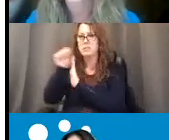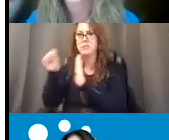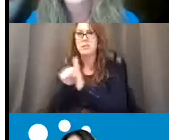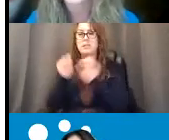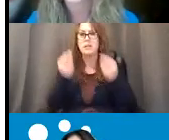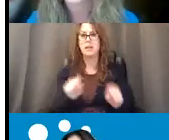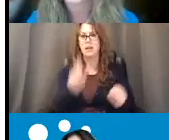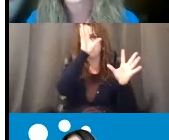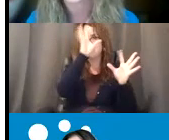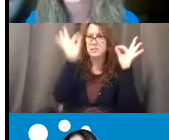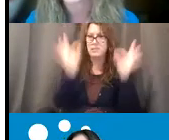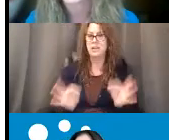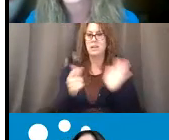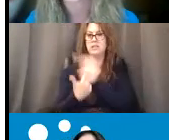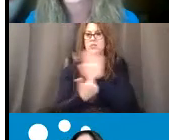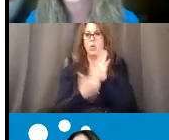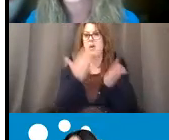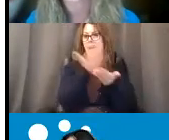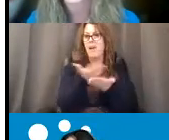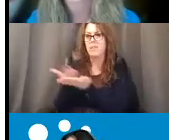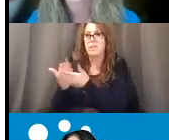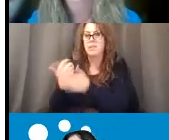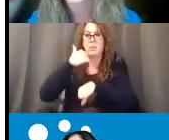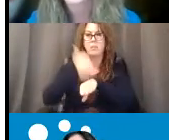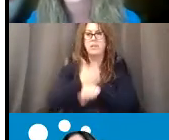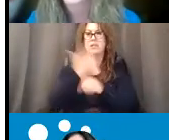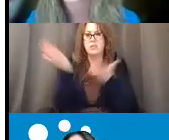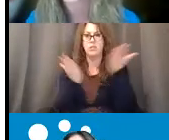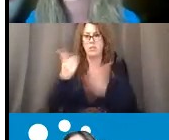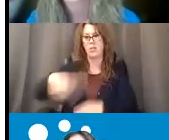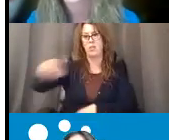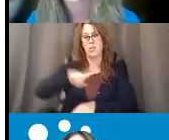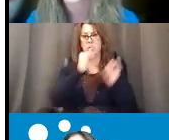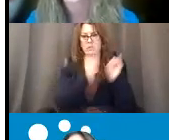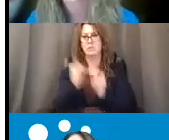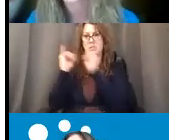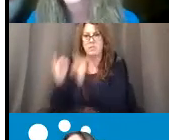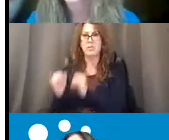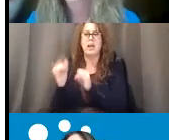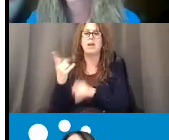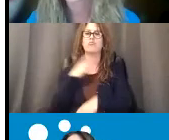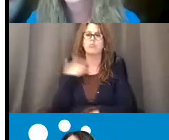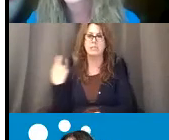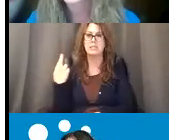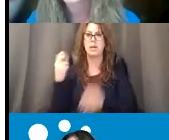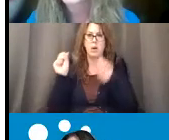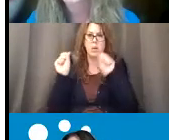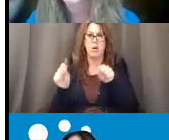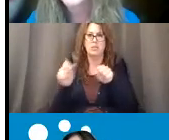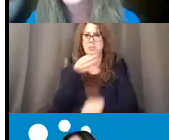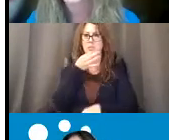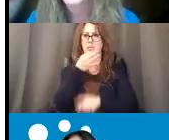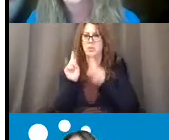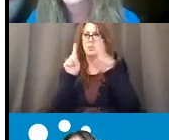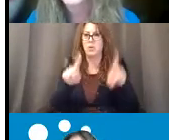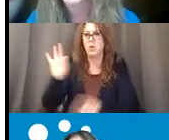to deliver evidence-based services to individuals that are at imminent risk of entering into foster care. These services will be